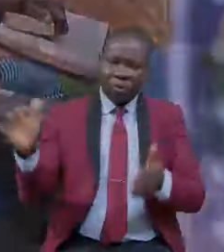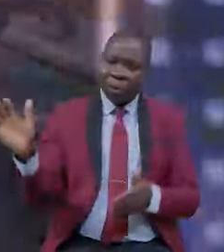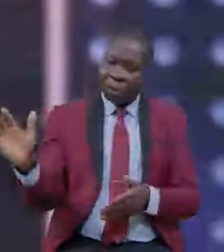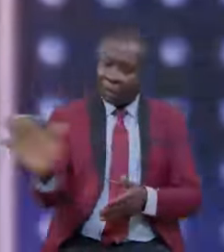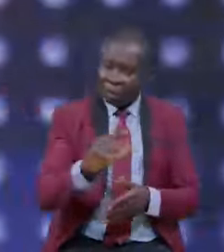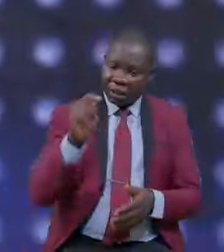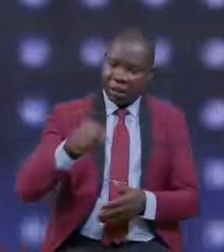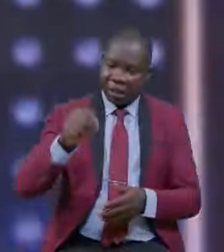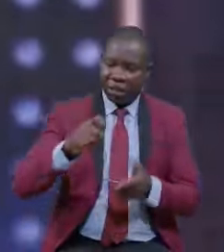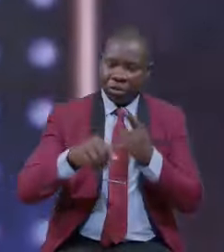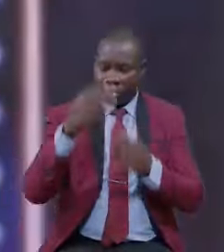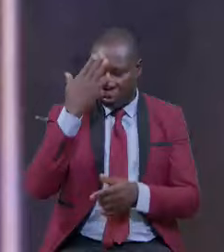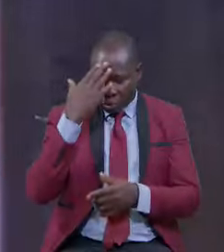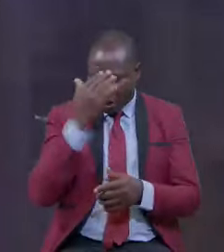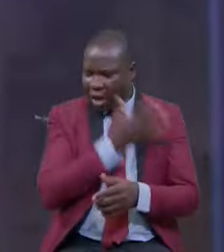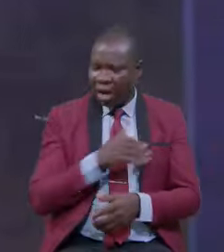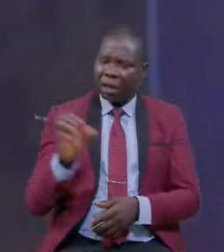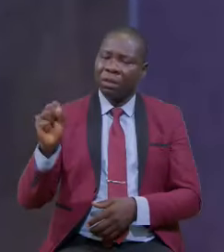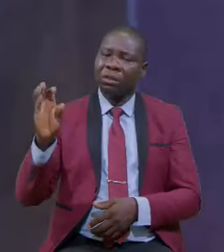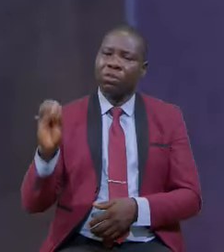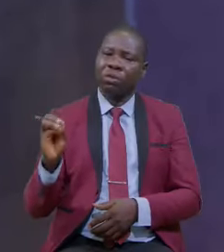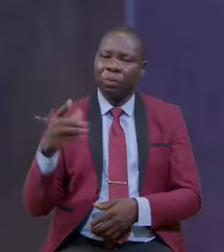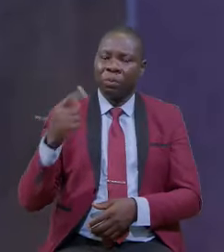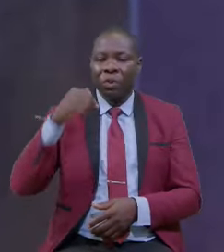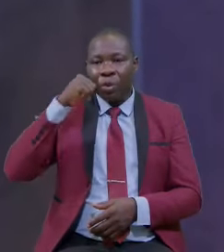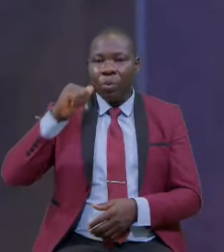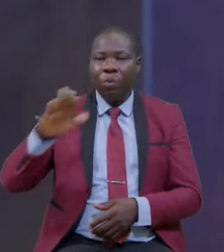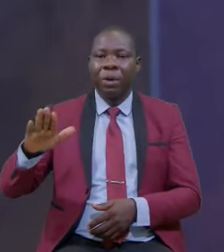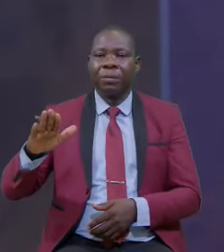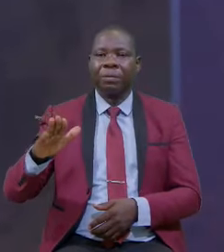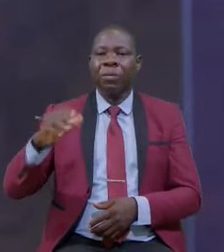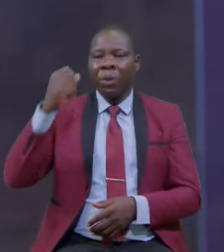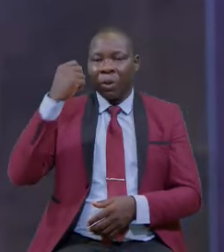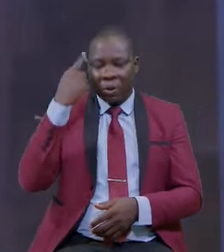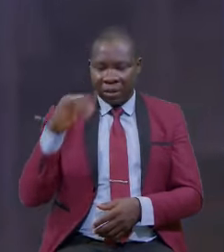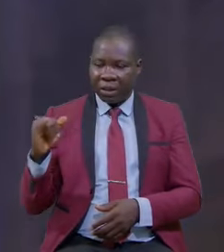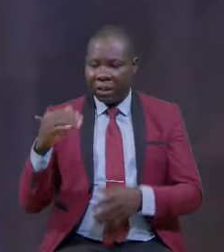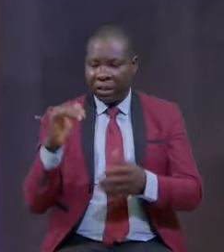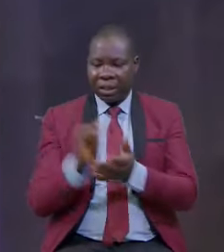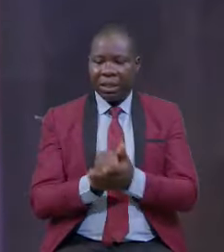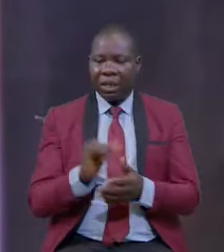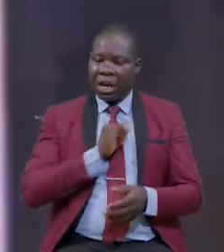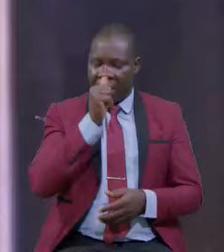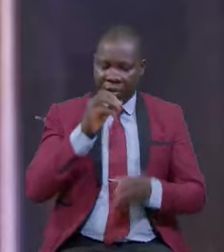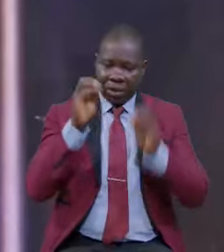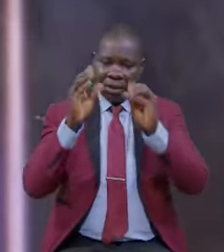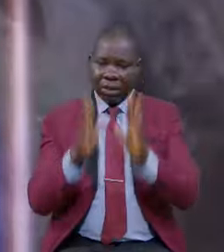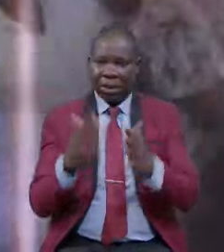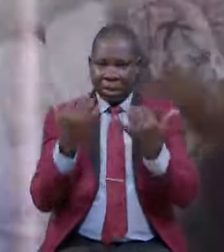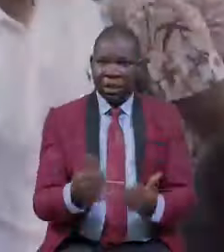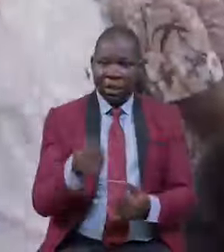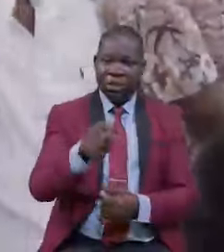And so, the woman, understanding I'm a teacher now, you are teachers too.